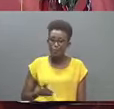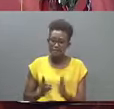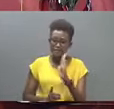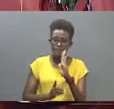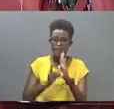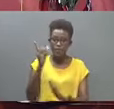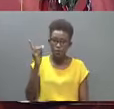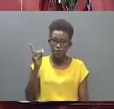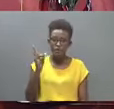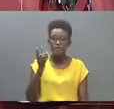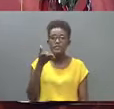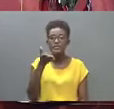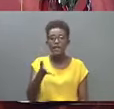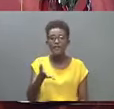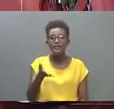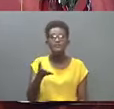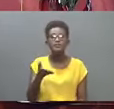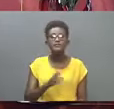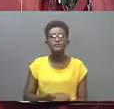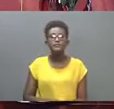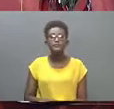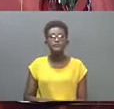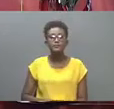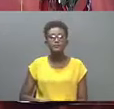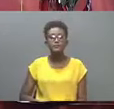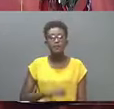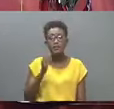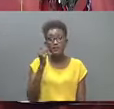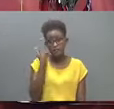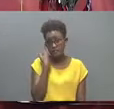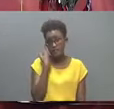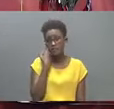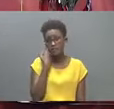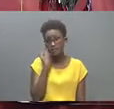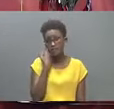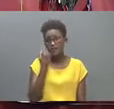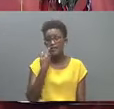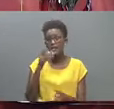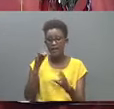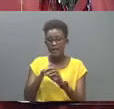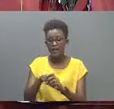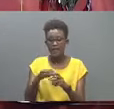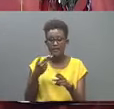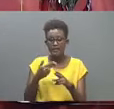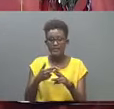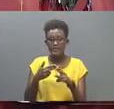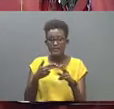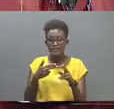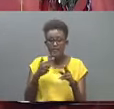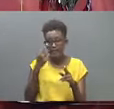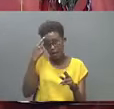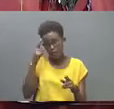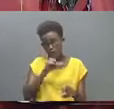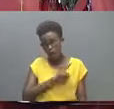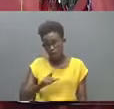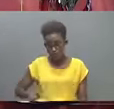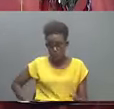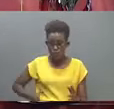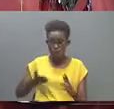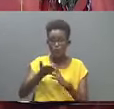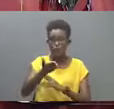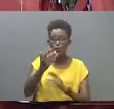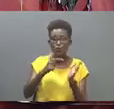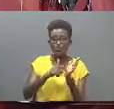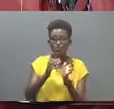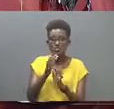that understanding. Tugomba gukuza uko gusobanukirwa. That in the name of the Lord, through Jesus Christ, biciye